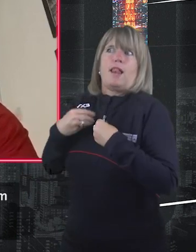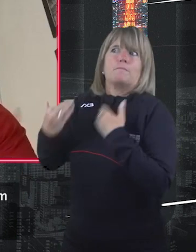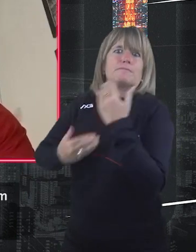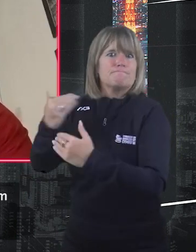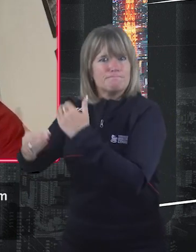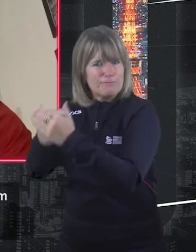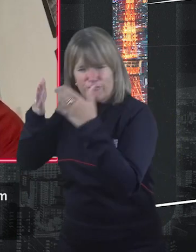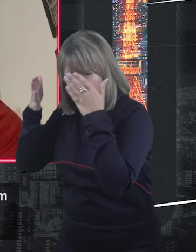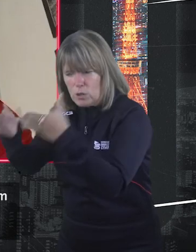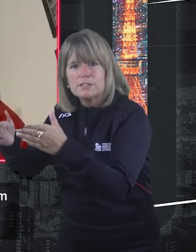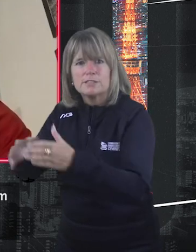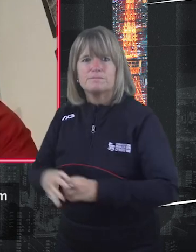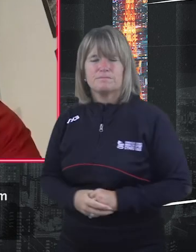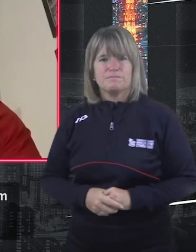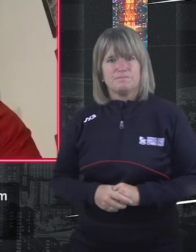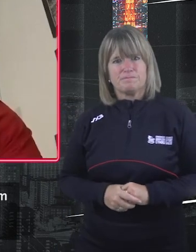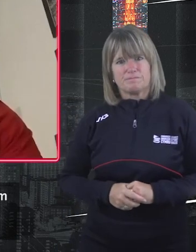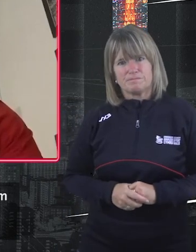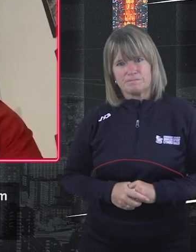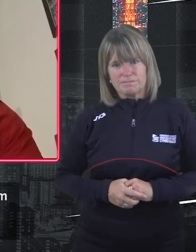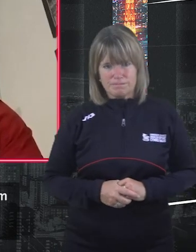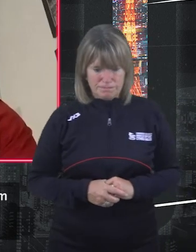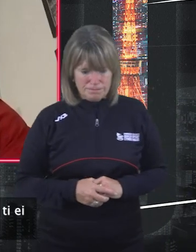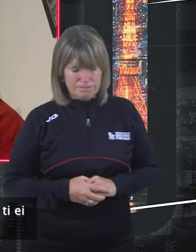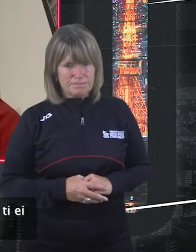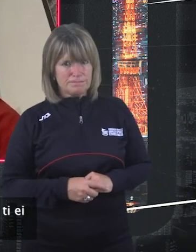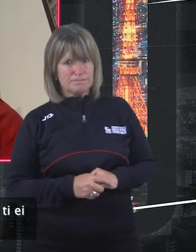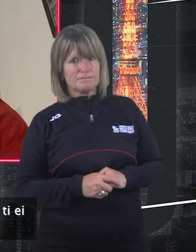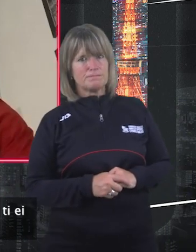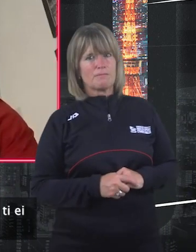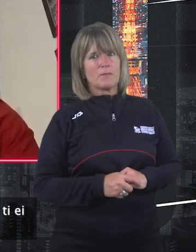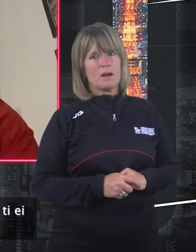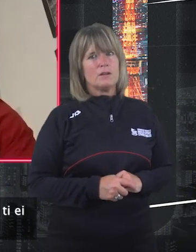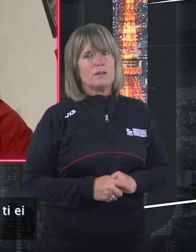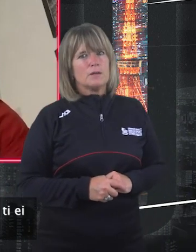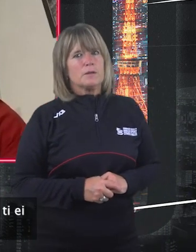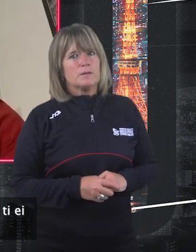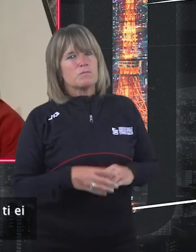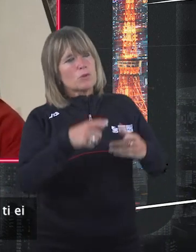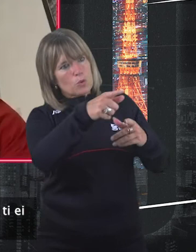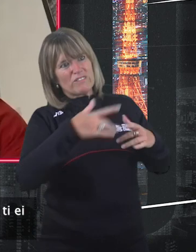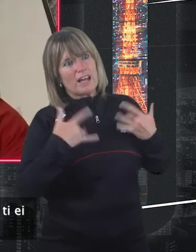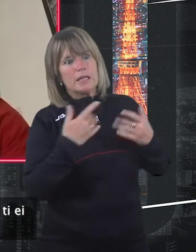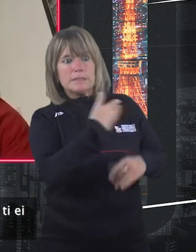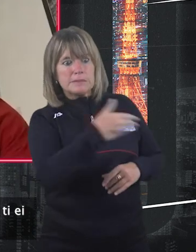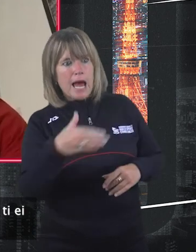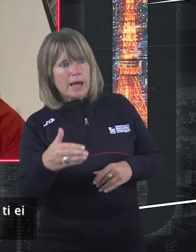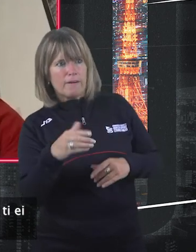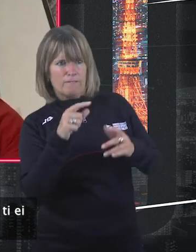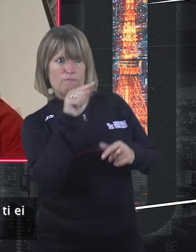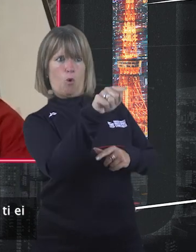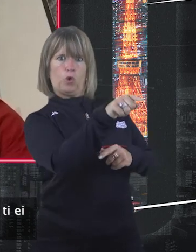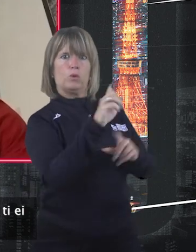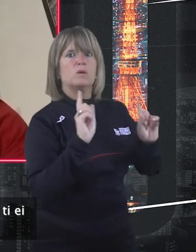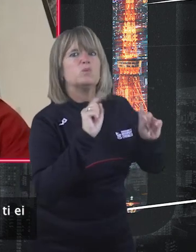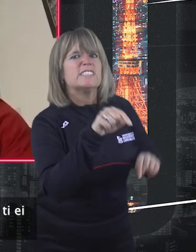a sport, because sport can give you so much. So, what do you feel table tennis has done for you, if you